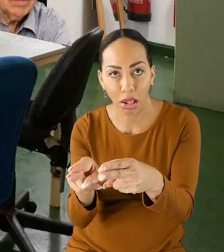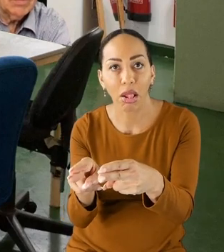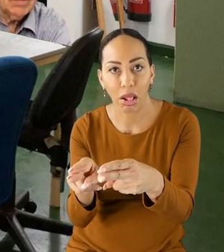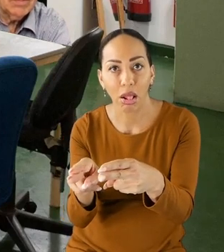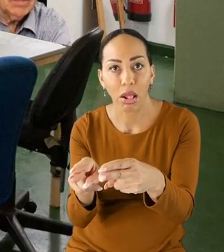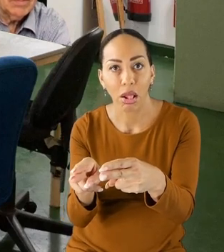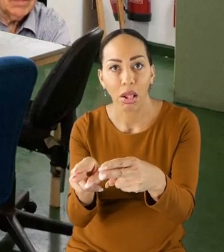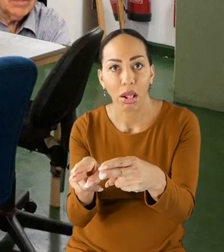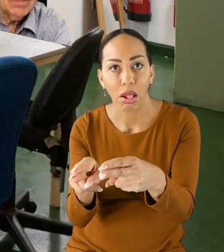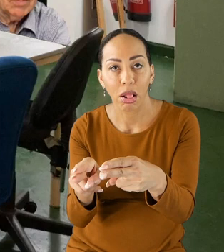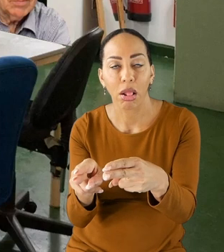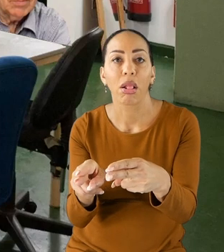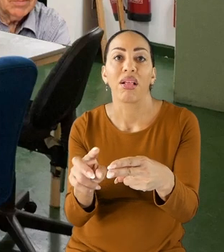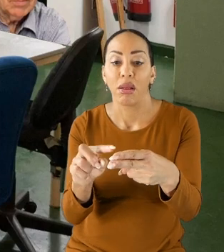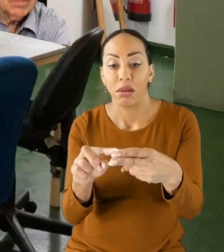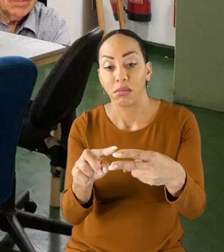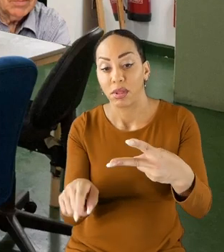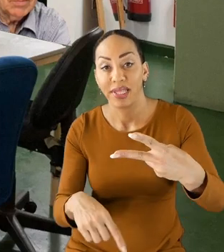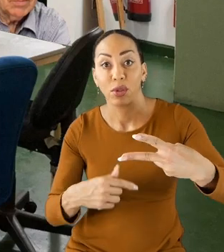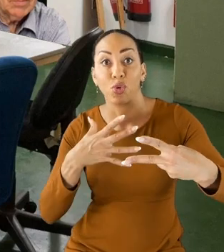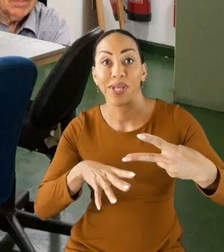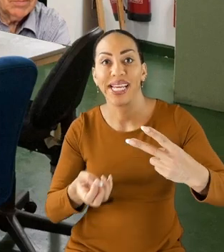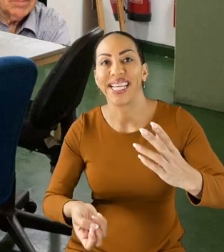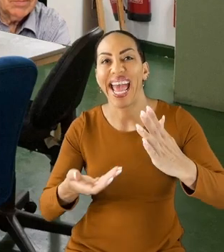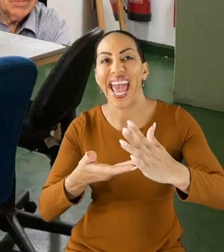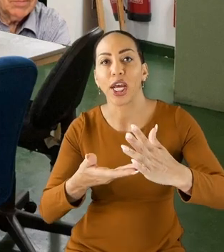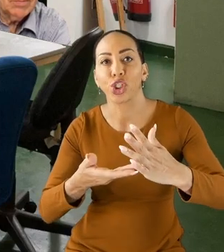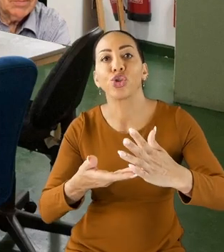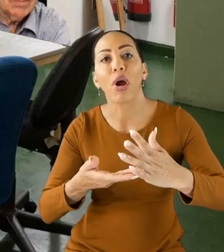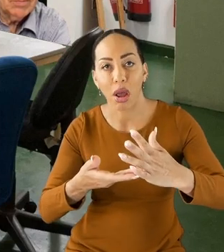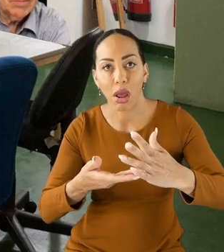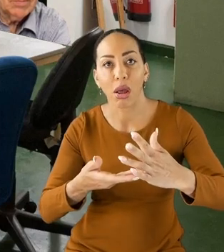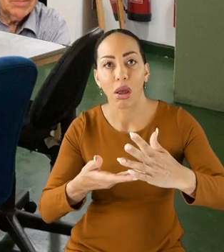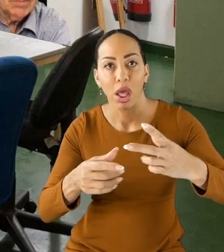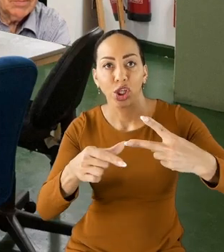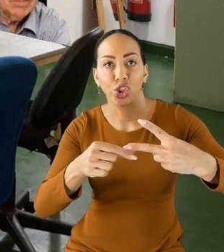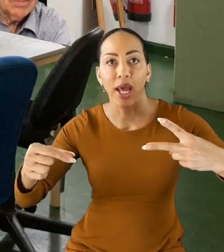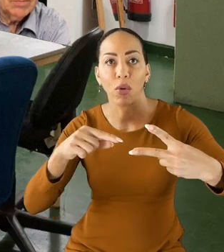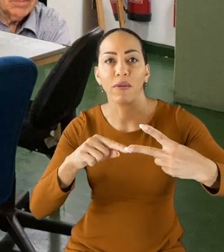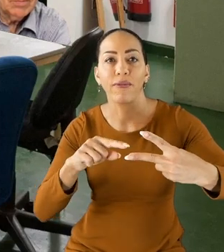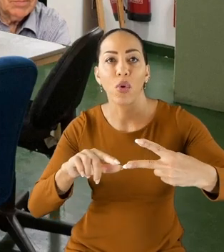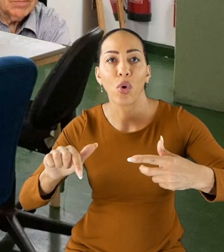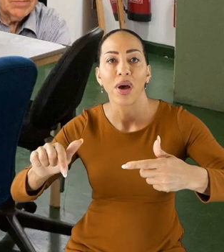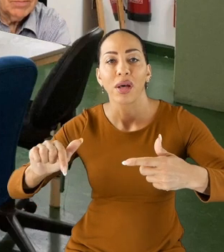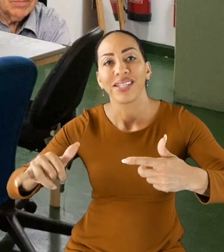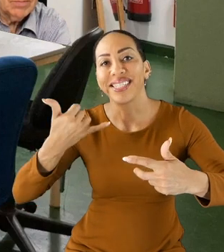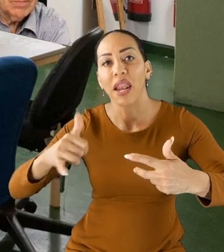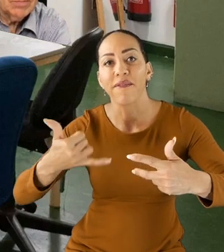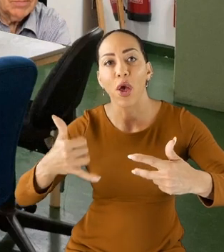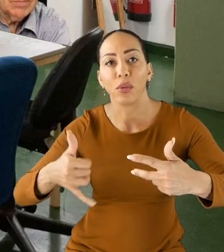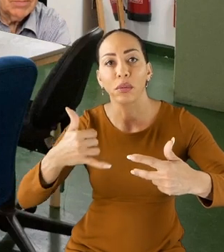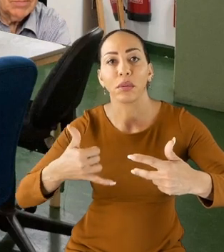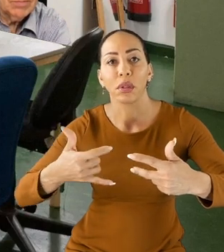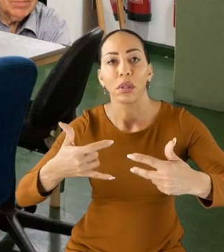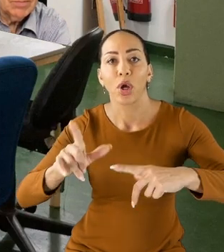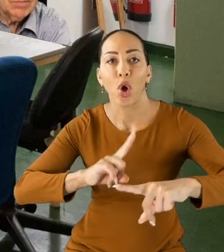you need another channel of communication for the additional sound, which sometimes a telephone conference call is actually what's used, or at least